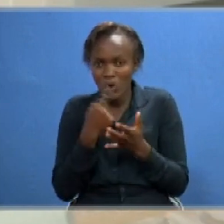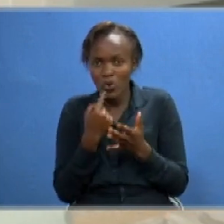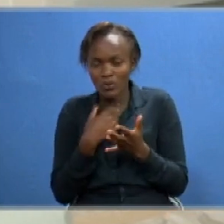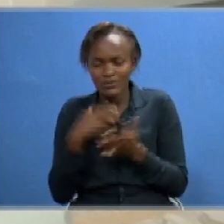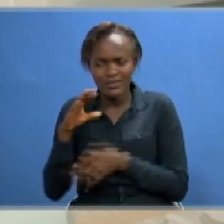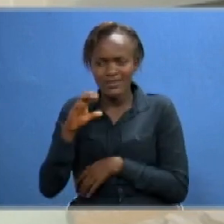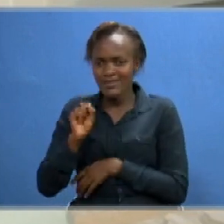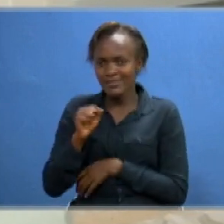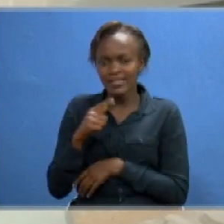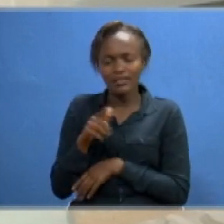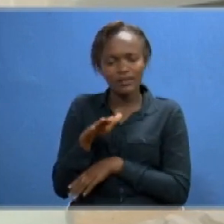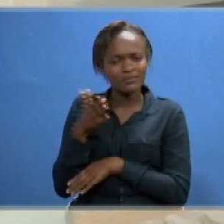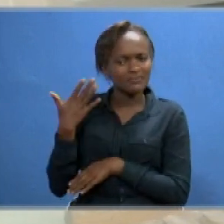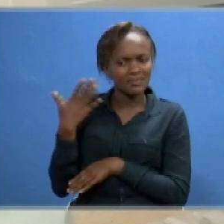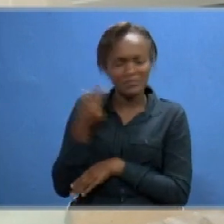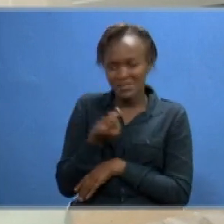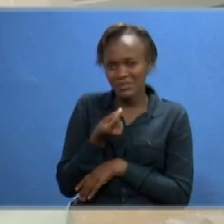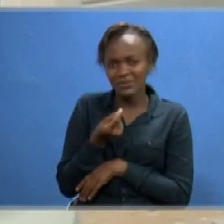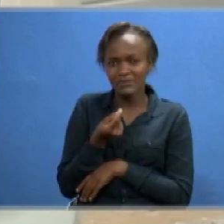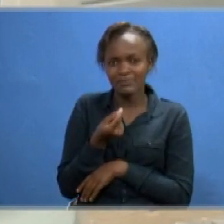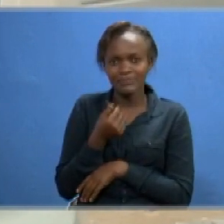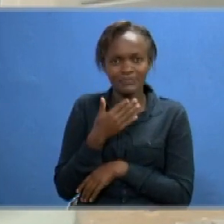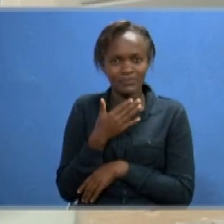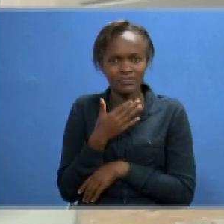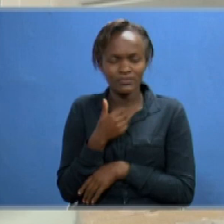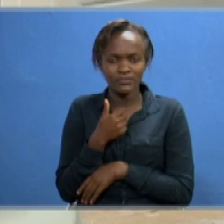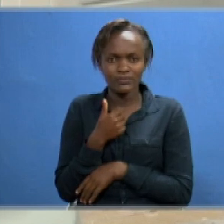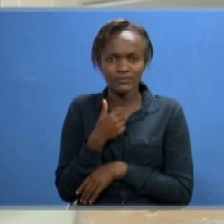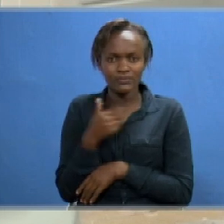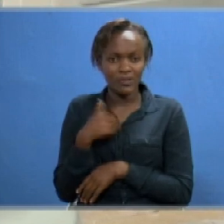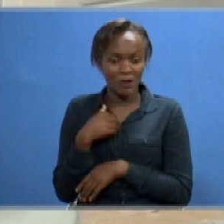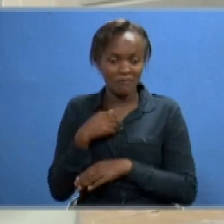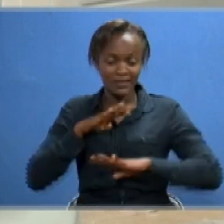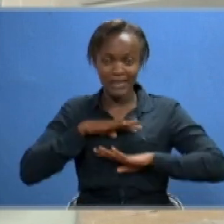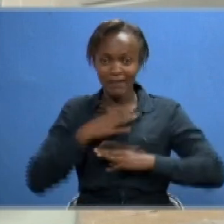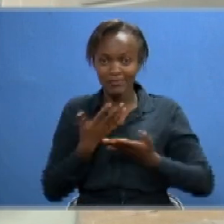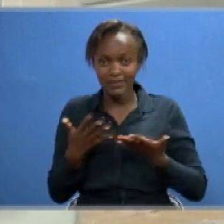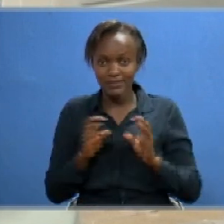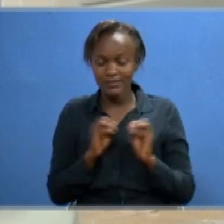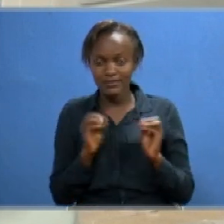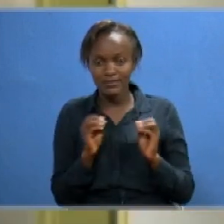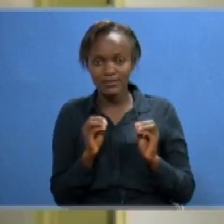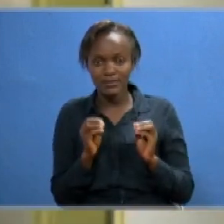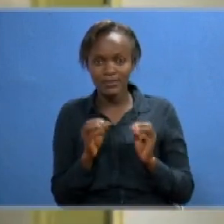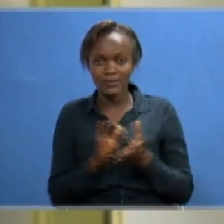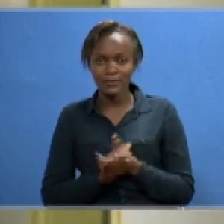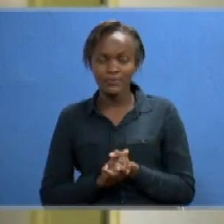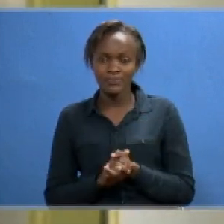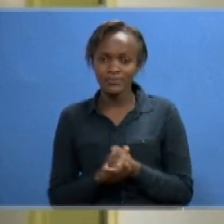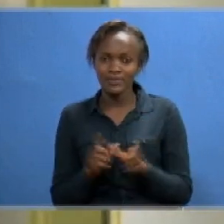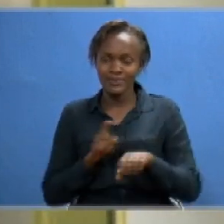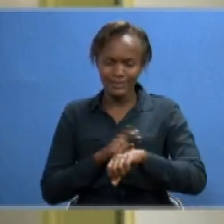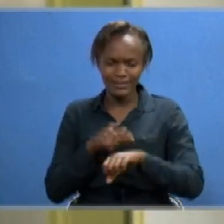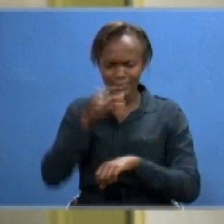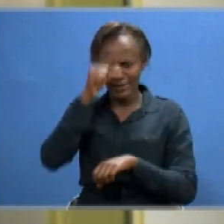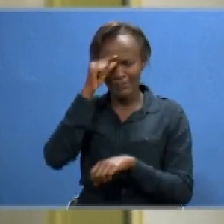insisting sometimes back that there is no enough supply of these swabs. When the